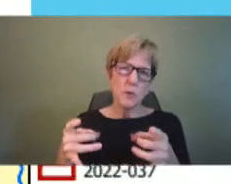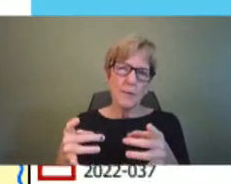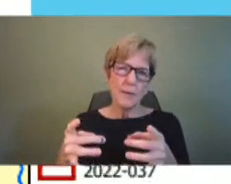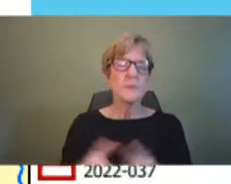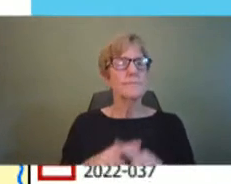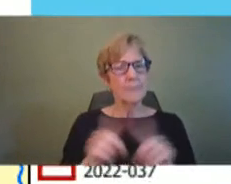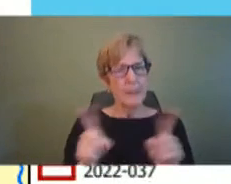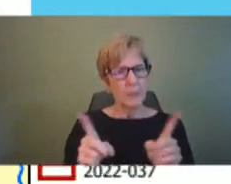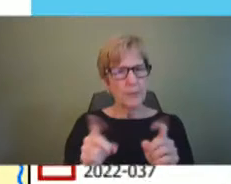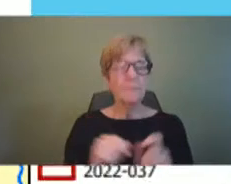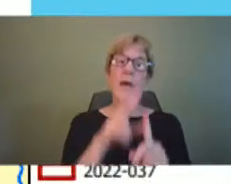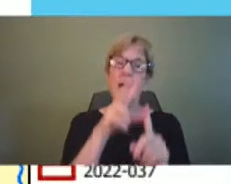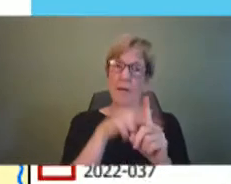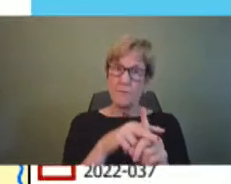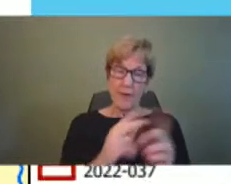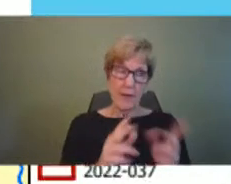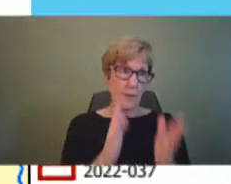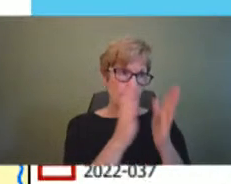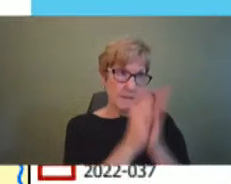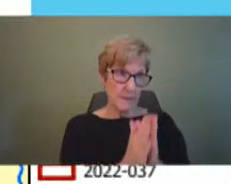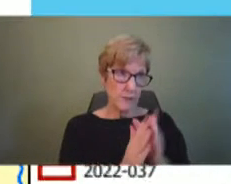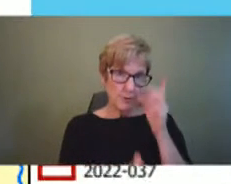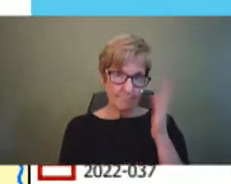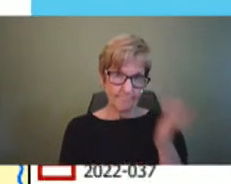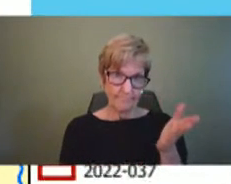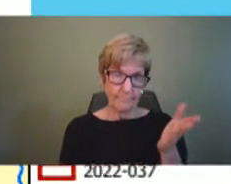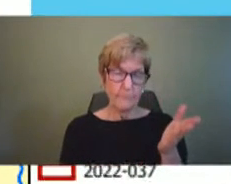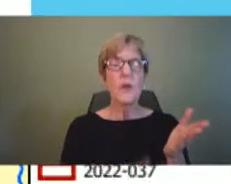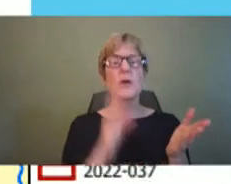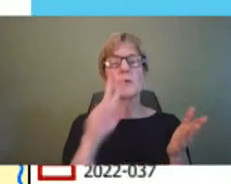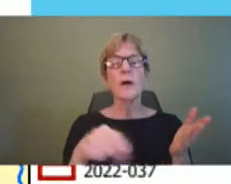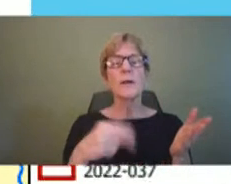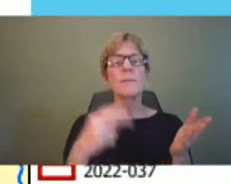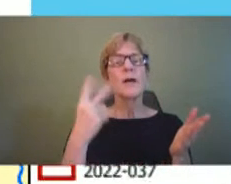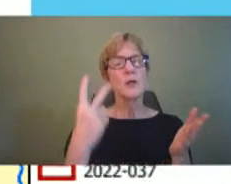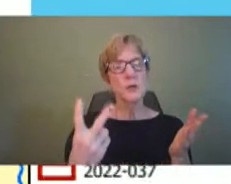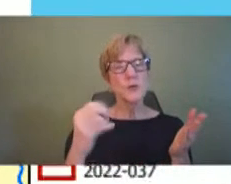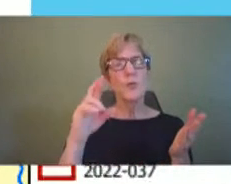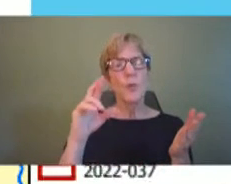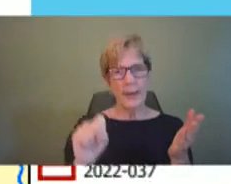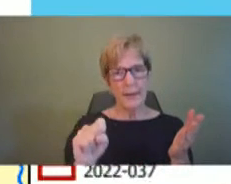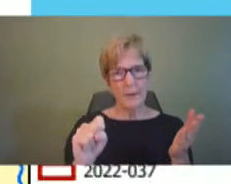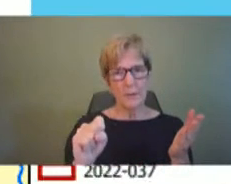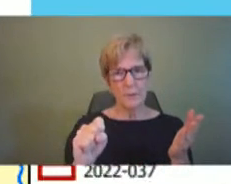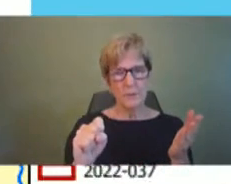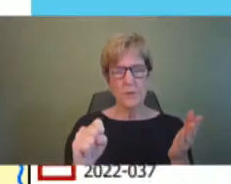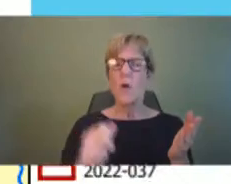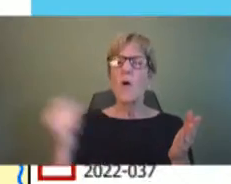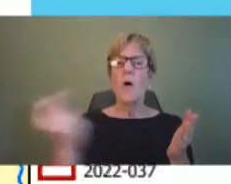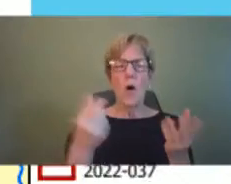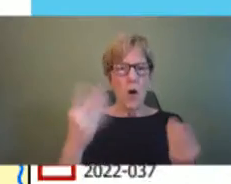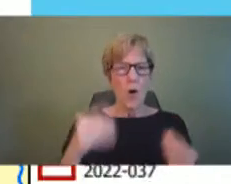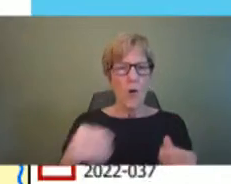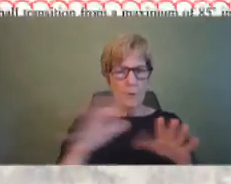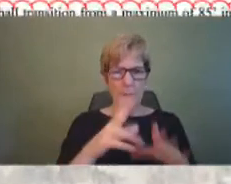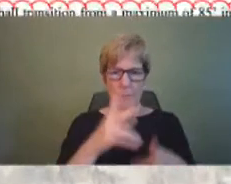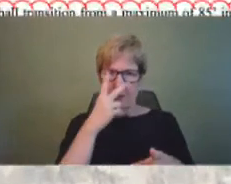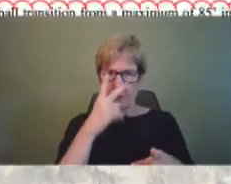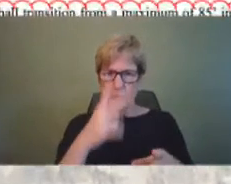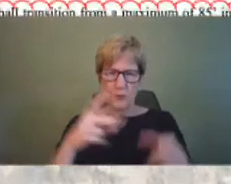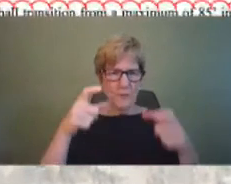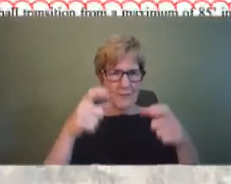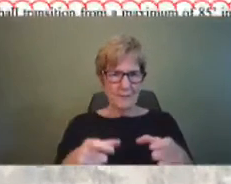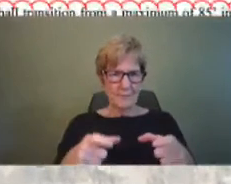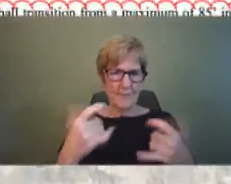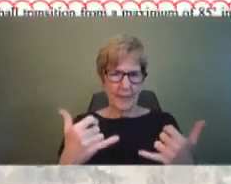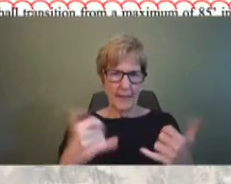filed this rezoning petition we were talking about a 2 acre assemblage all the properties that you see highlighted now uh we